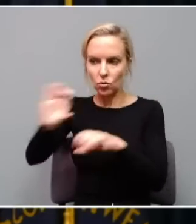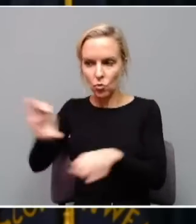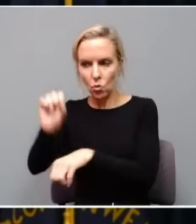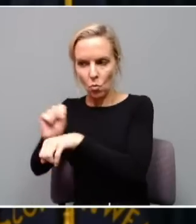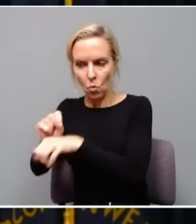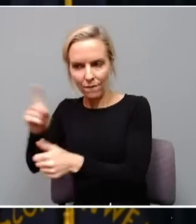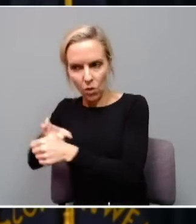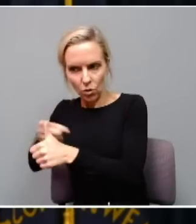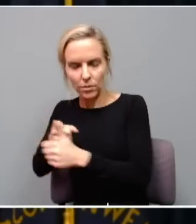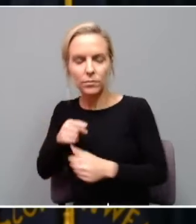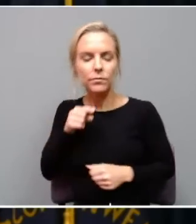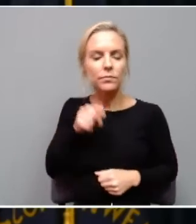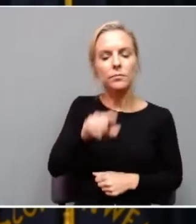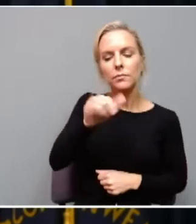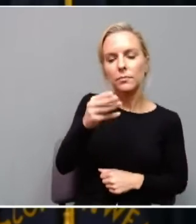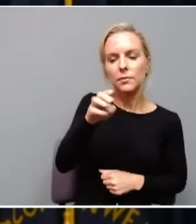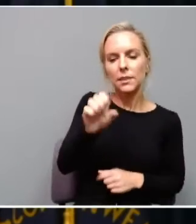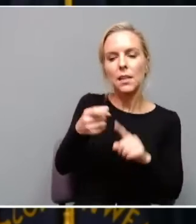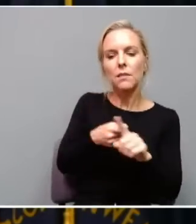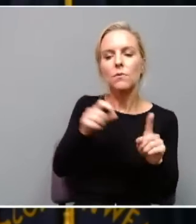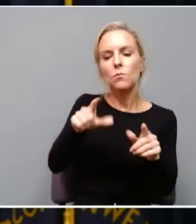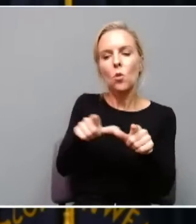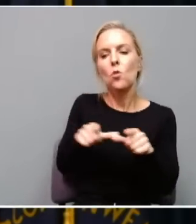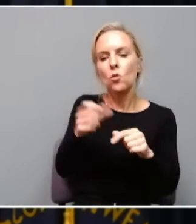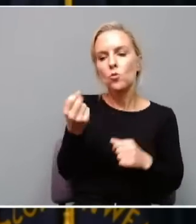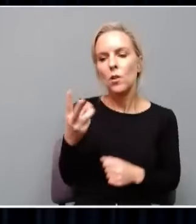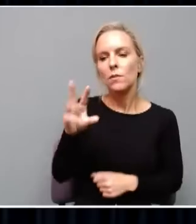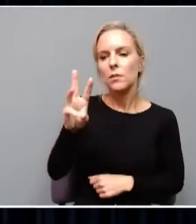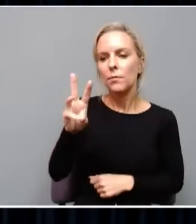Local 12, WKRC.